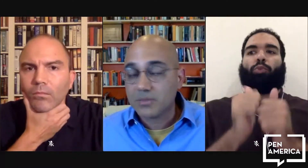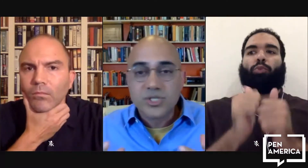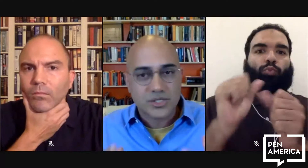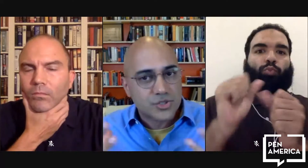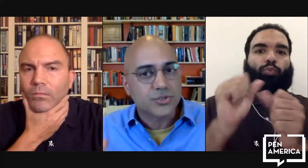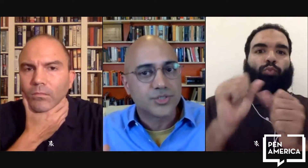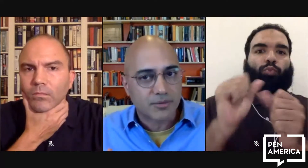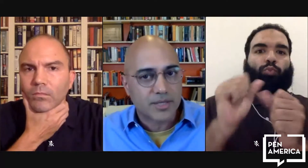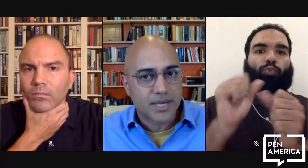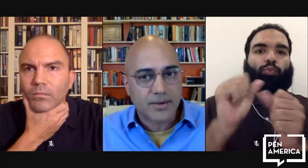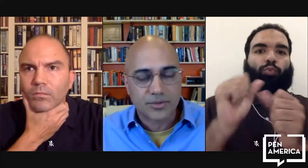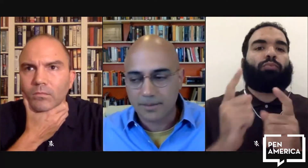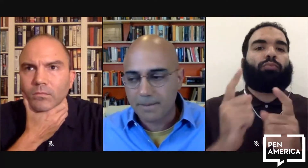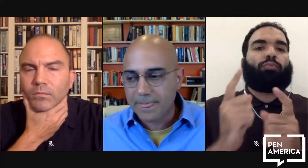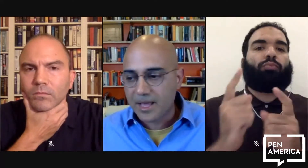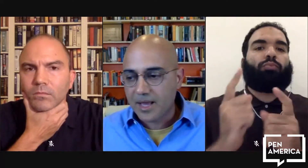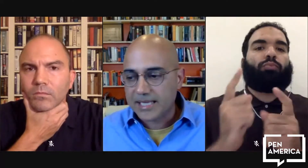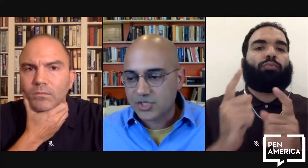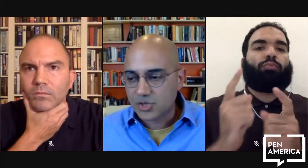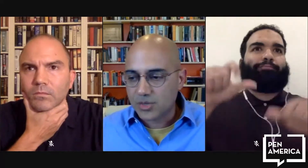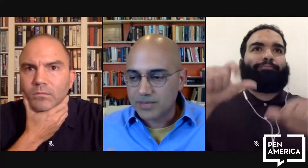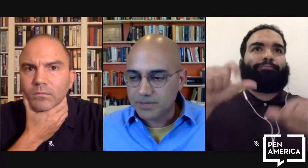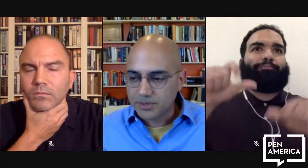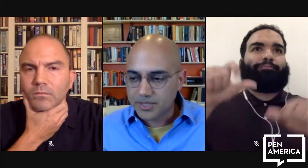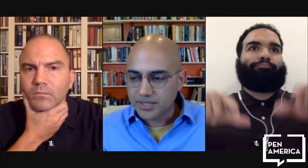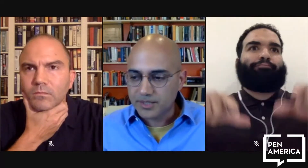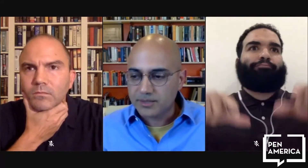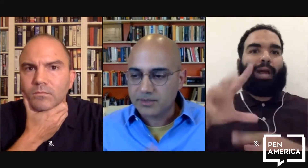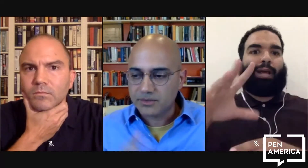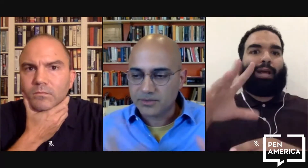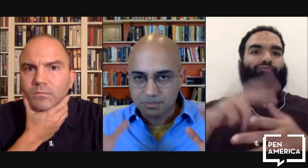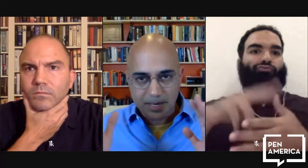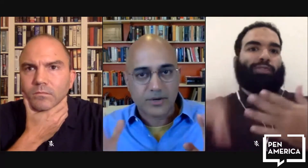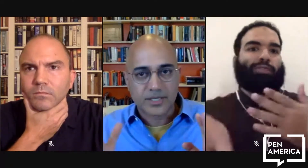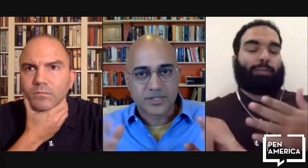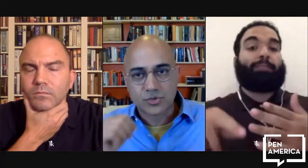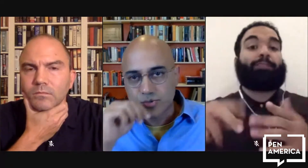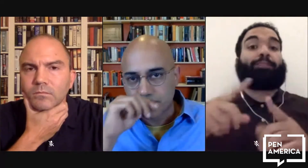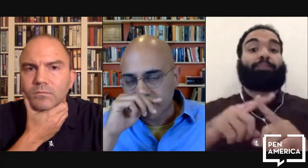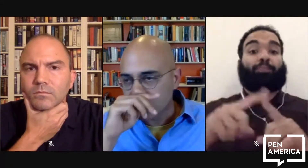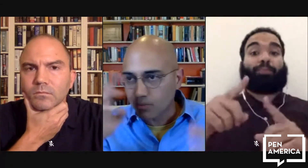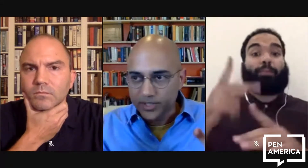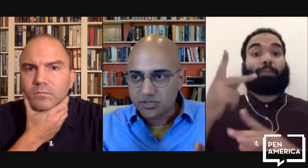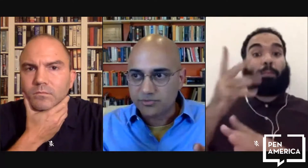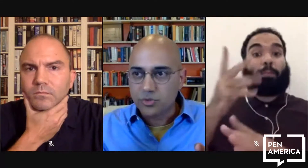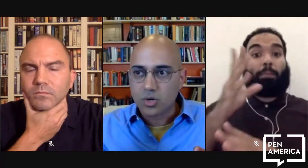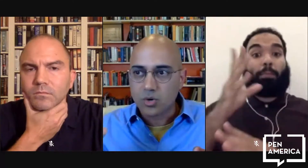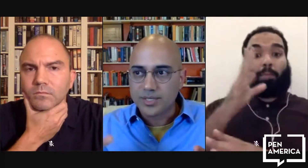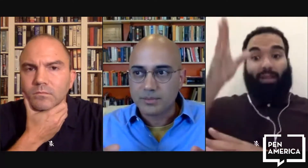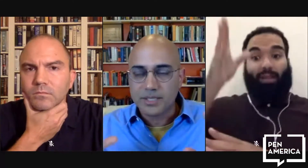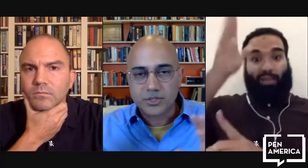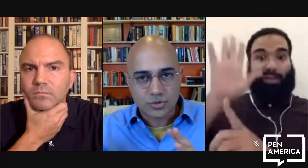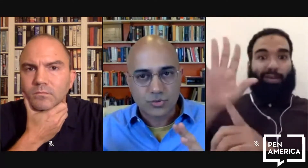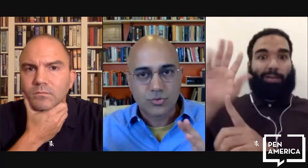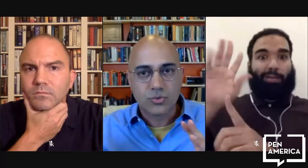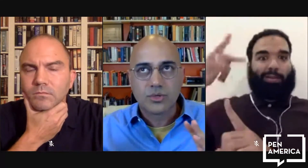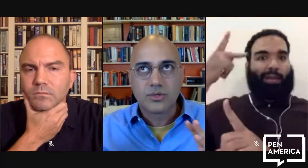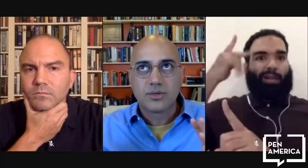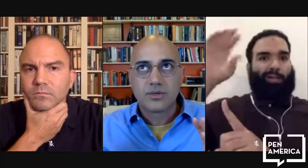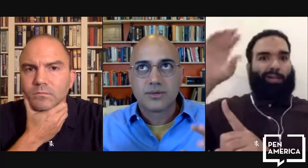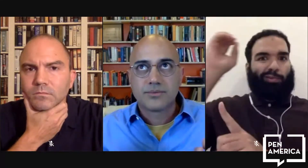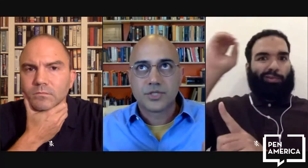and the most uncertainty around the outcome. And so in building the parents whose political points of view were going to be the